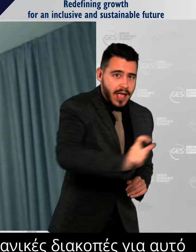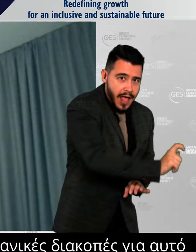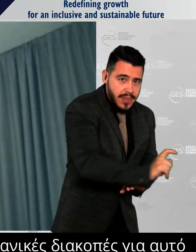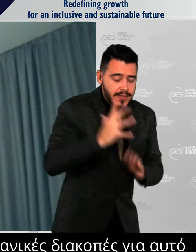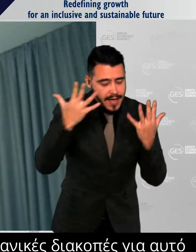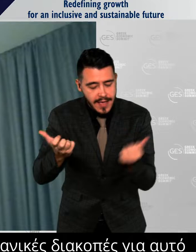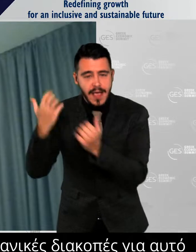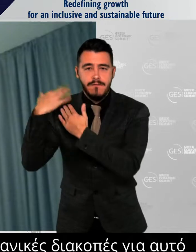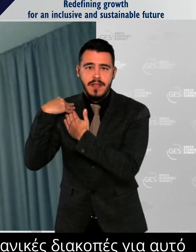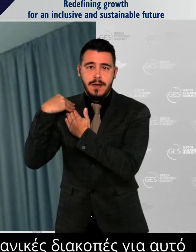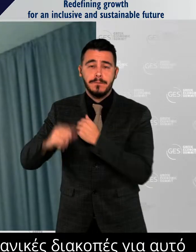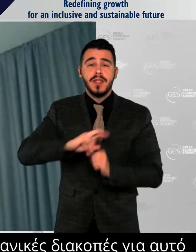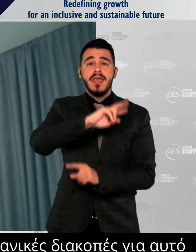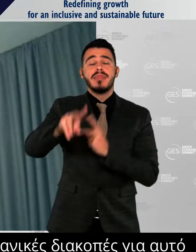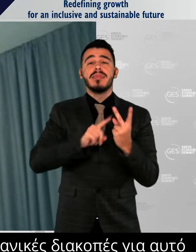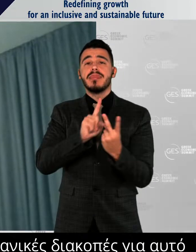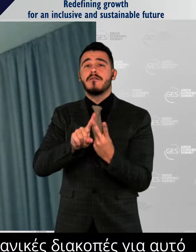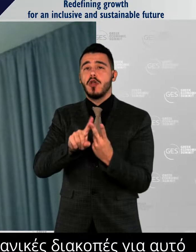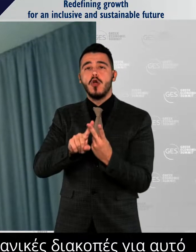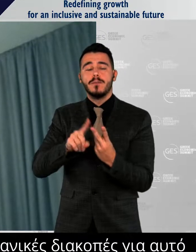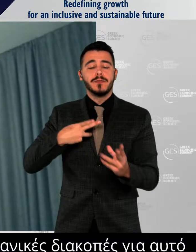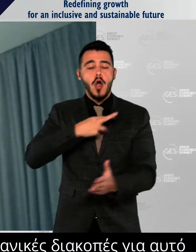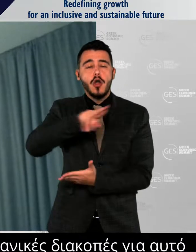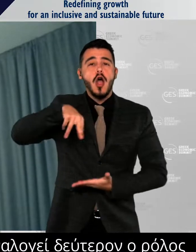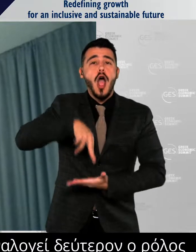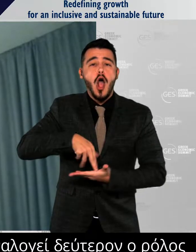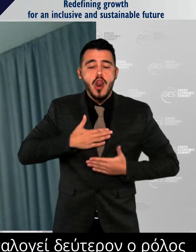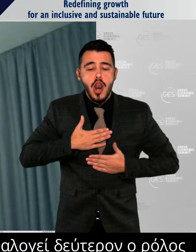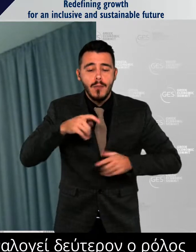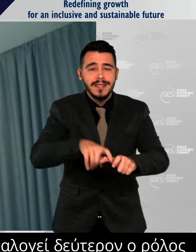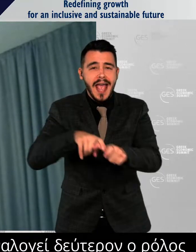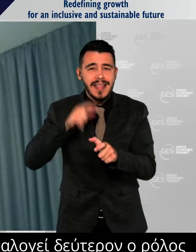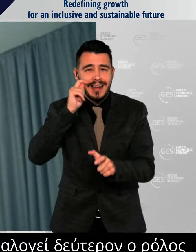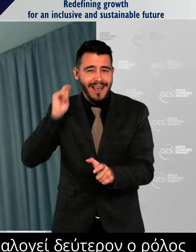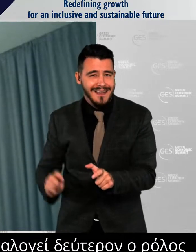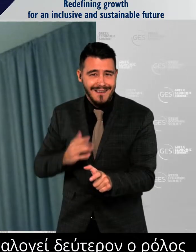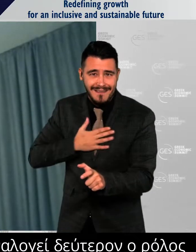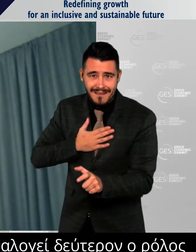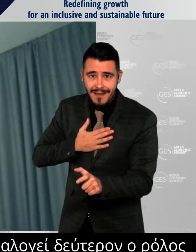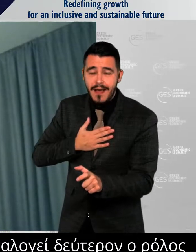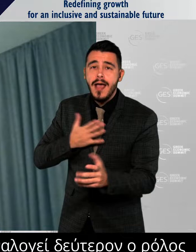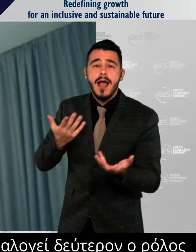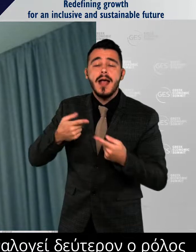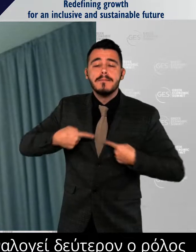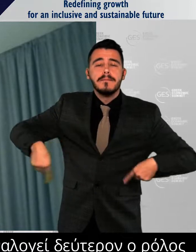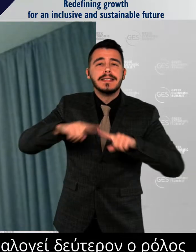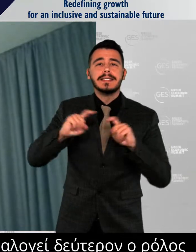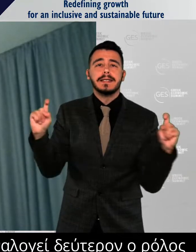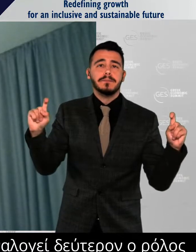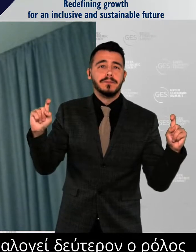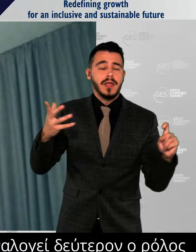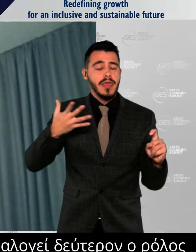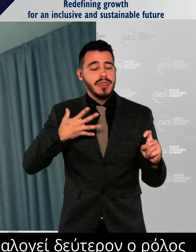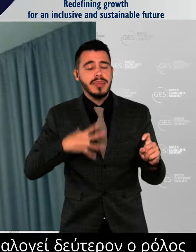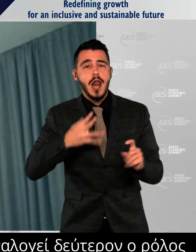and the role we would like to lead as Cisco. The investments that are going through all our countries in Europe, what we